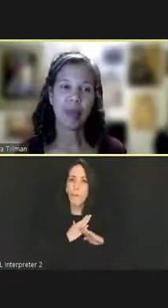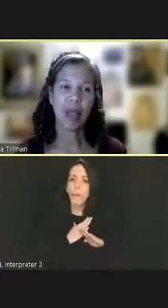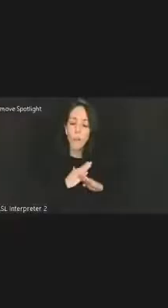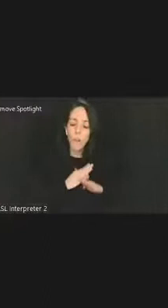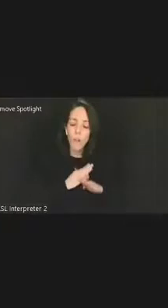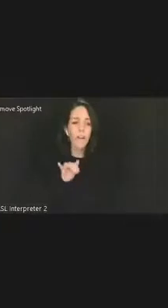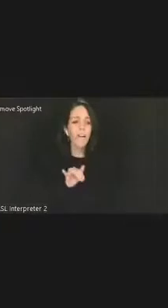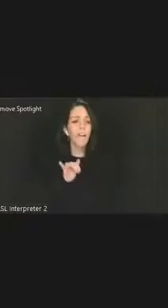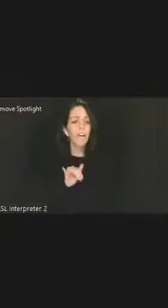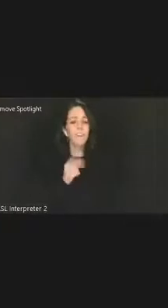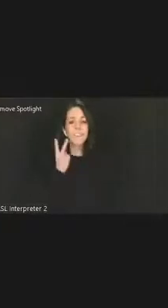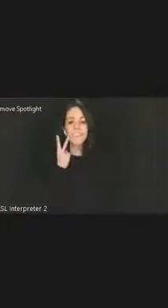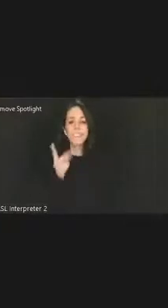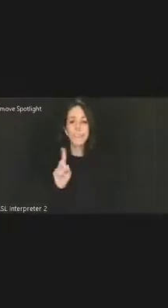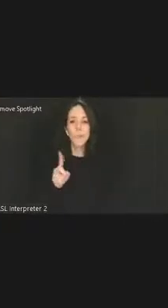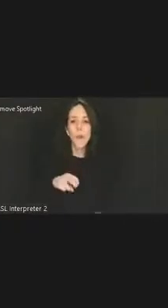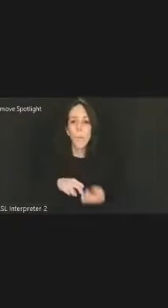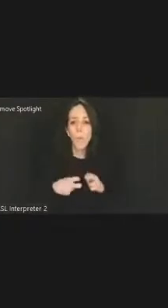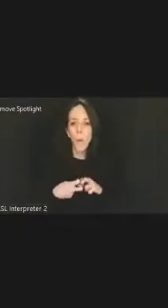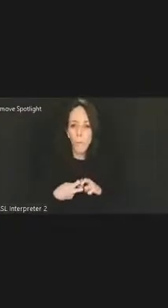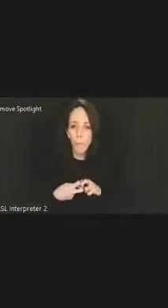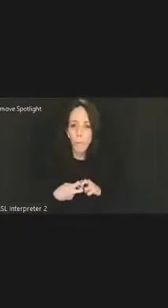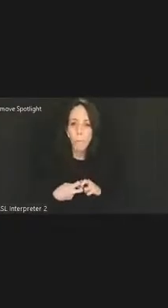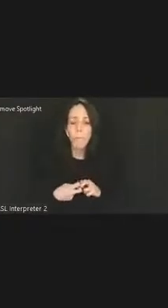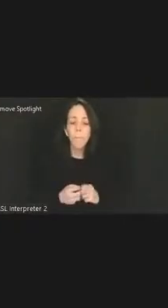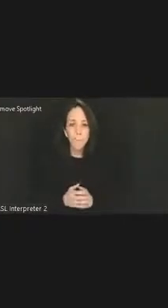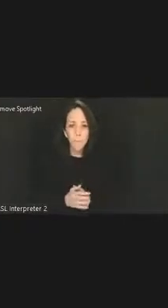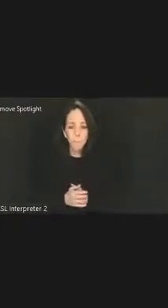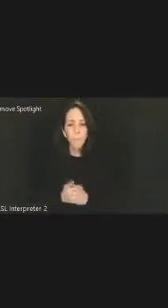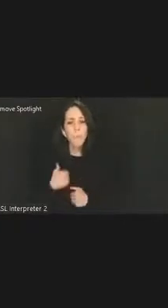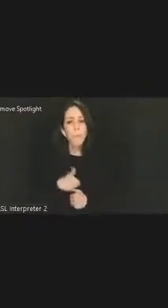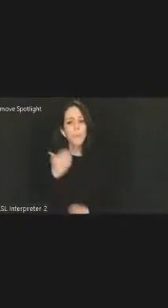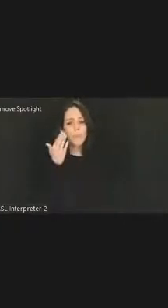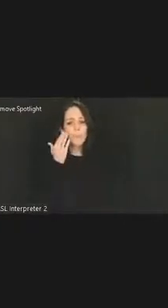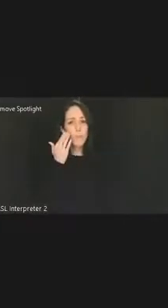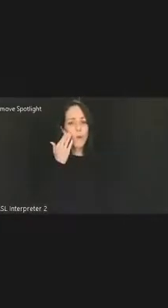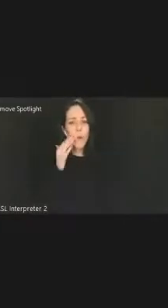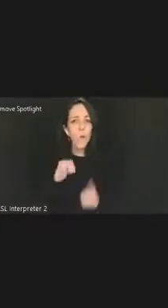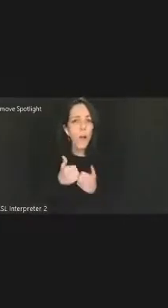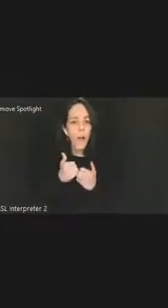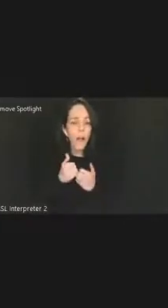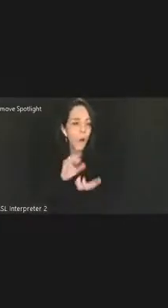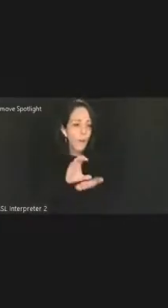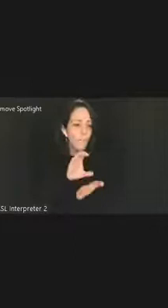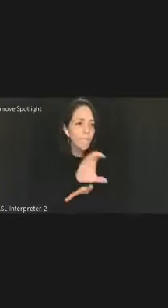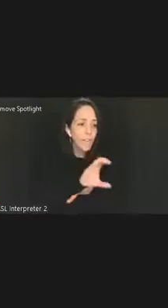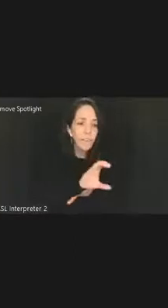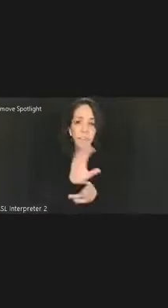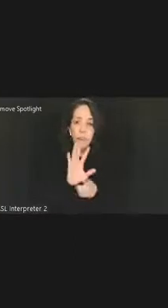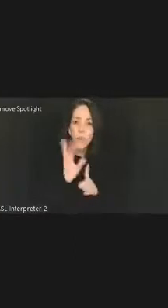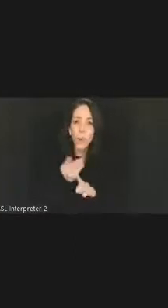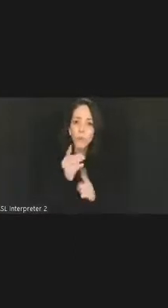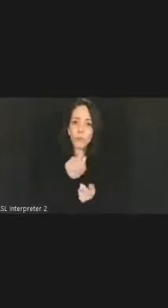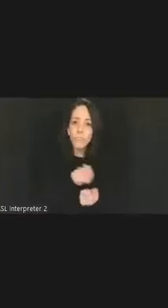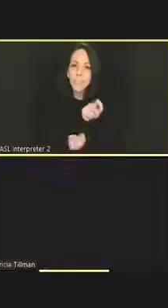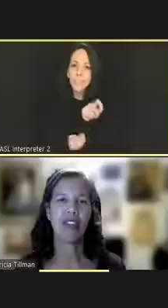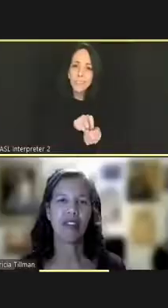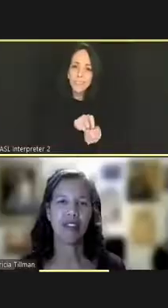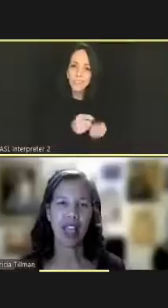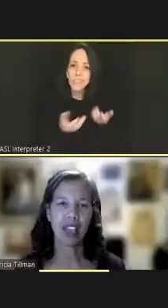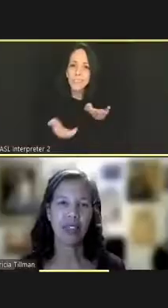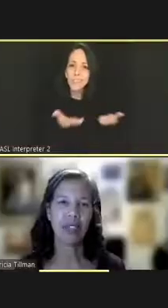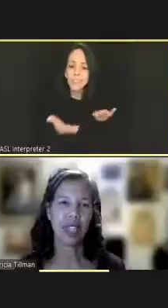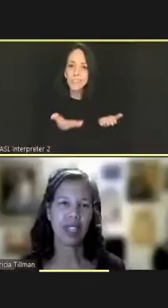to think about how do we invest in culturally specific service delivery that matches the needs,